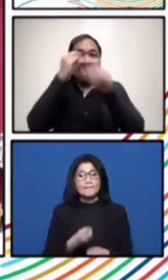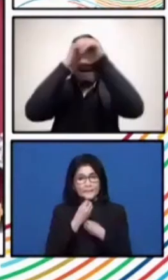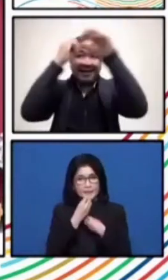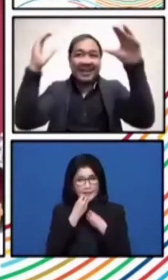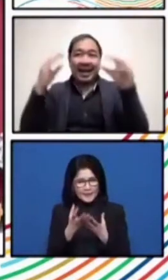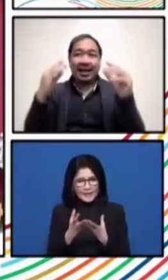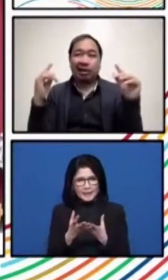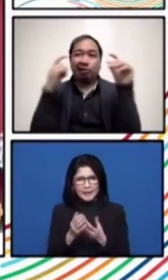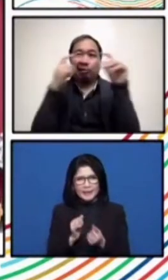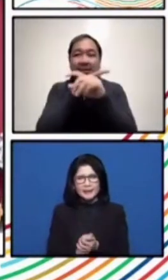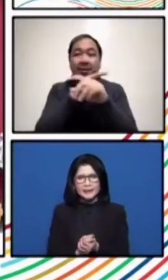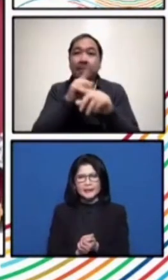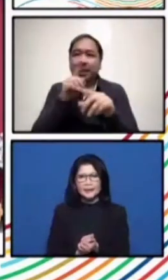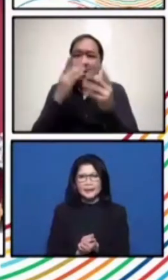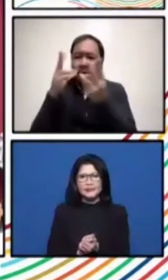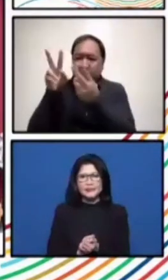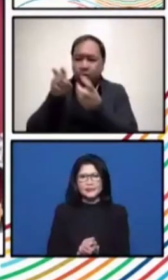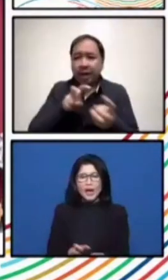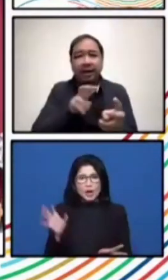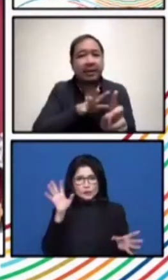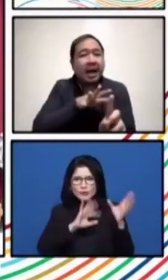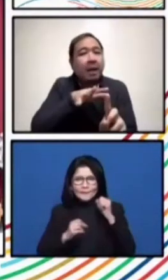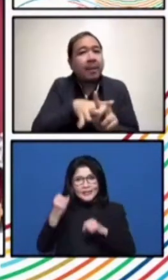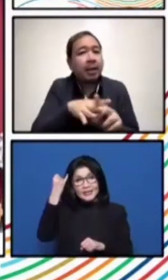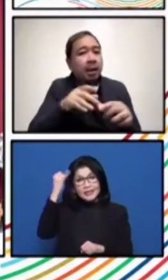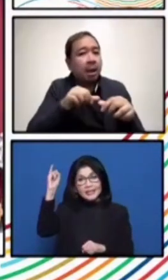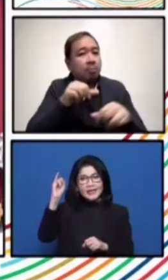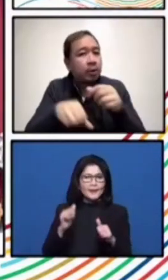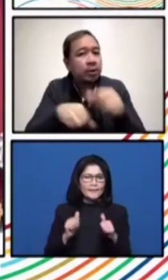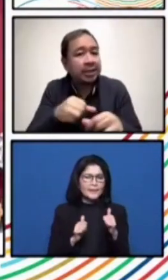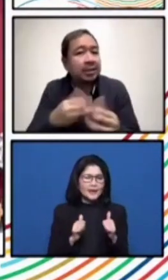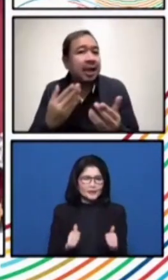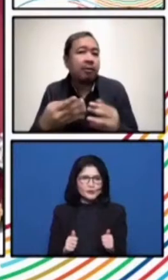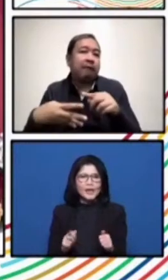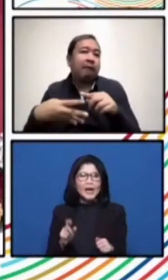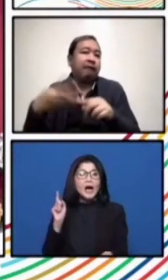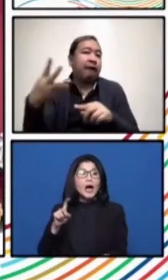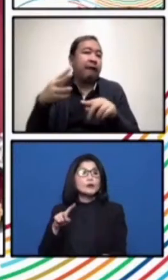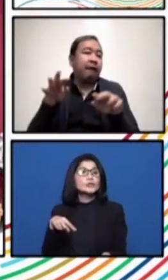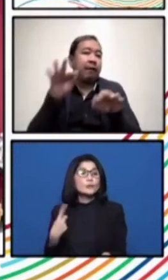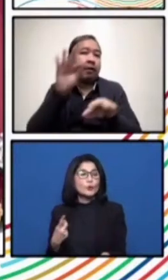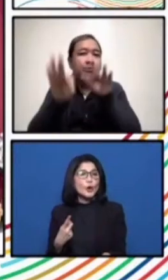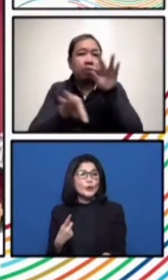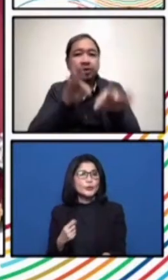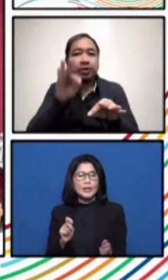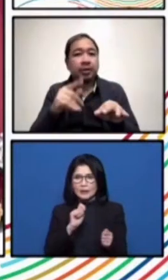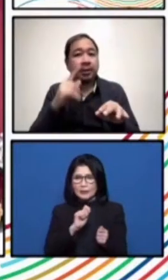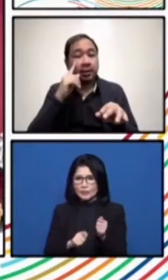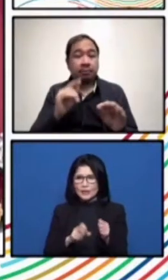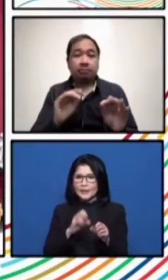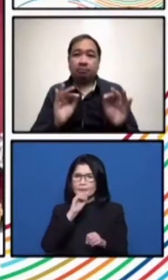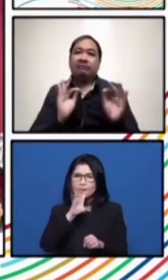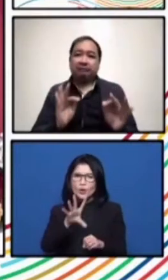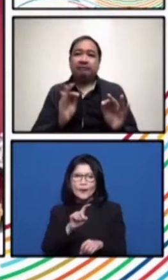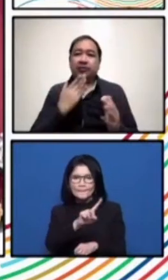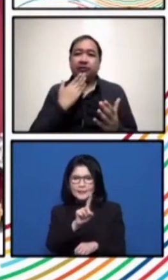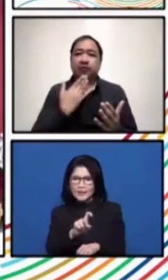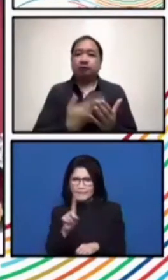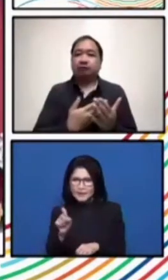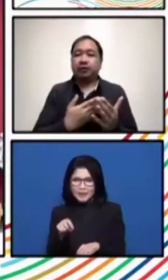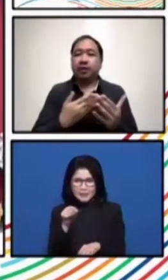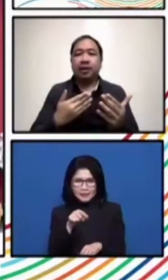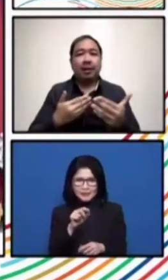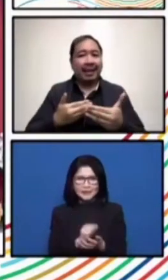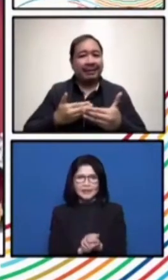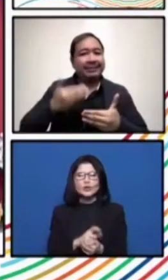that's uh quite practical starting with the core set of questions is a very good uh step and also giving giving us